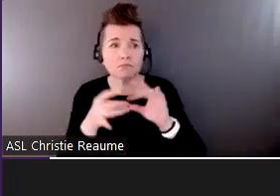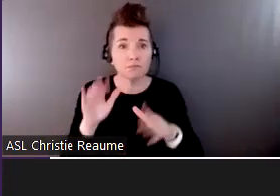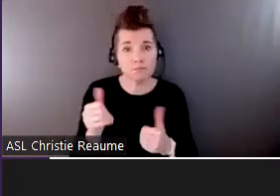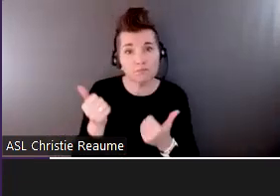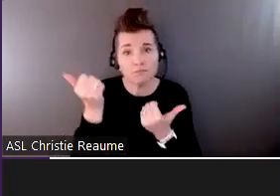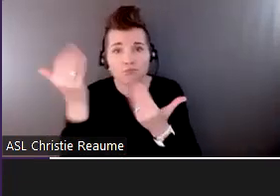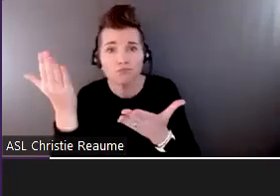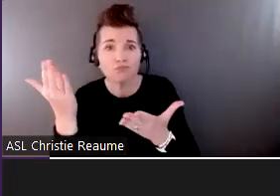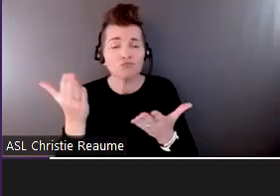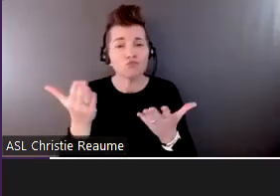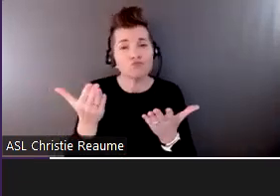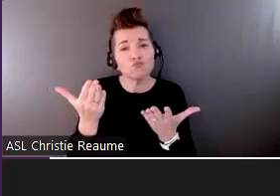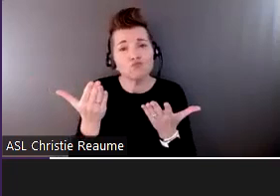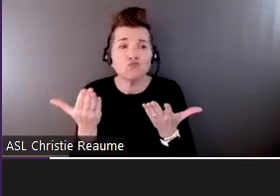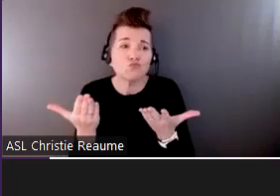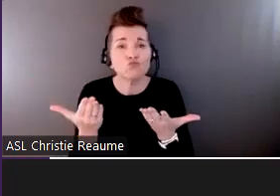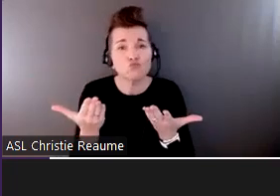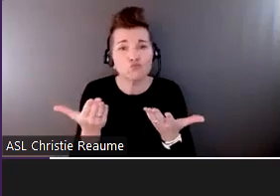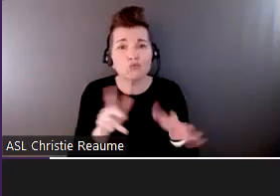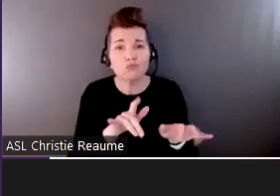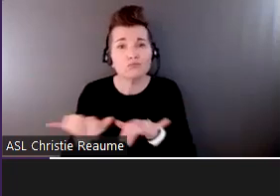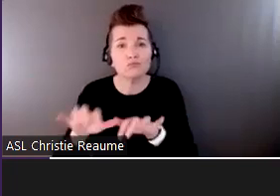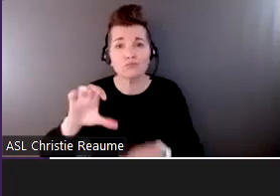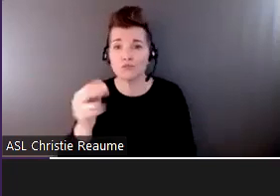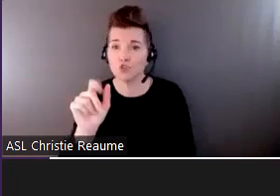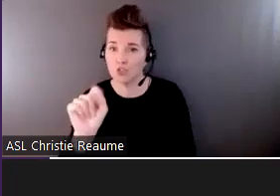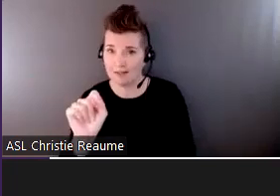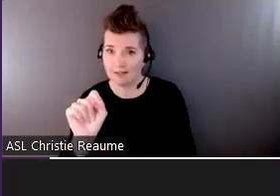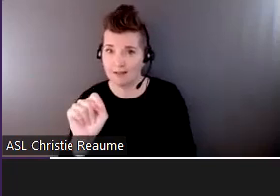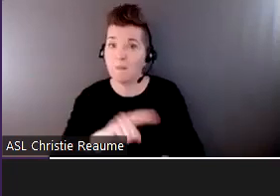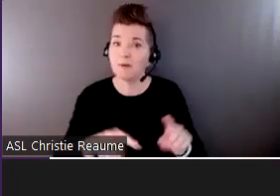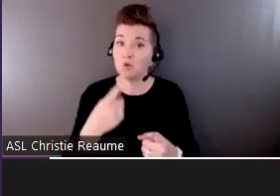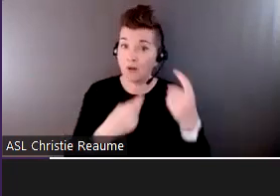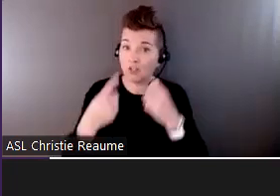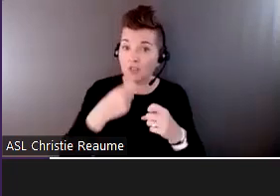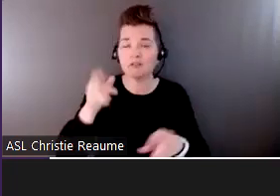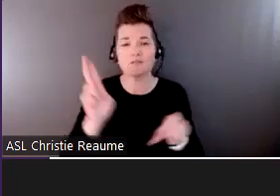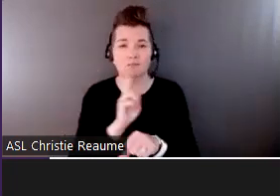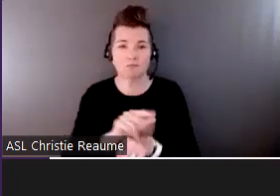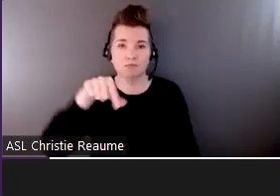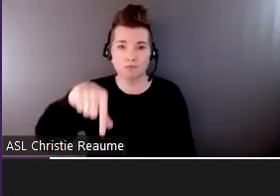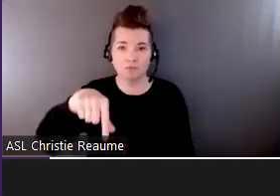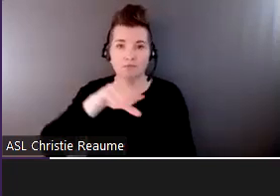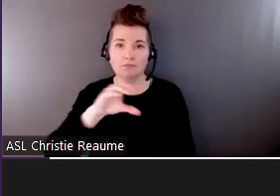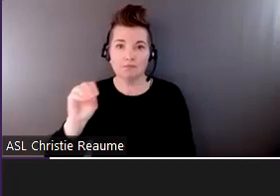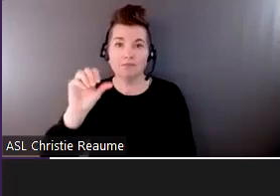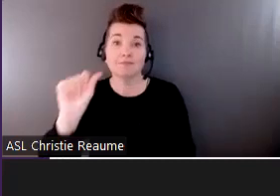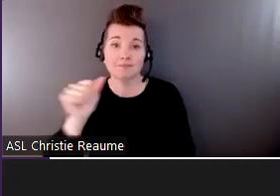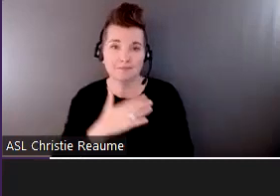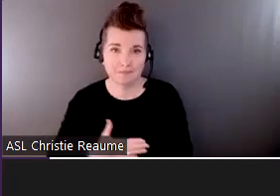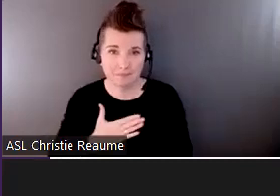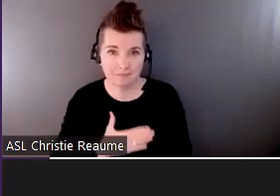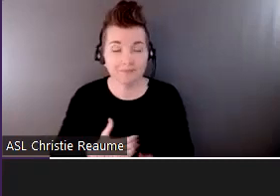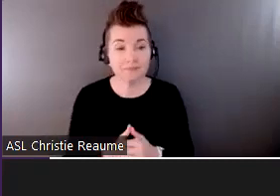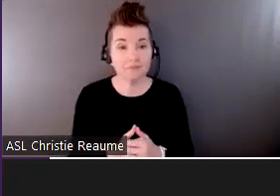that into the chat box during the session today we are recording the webinar and will be posted